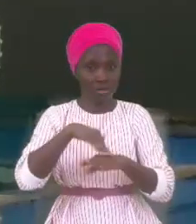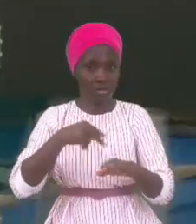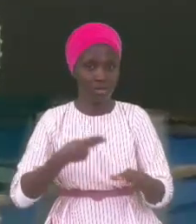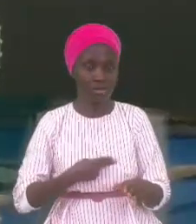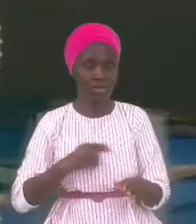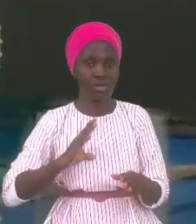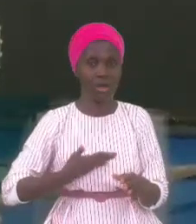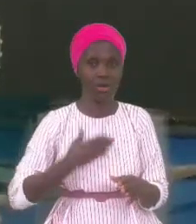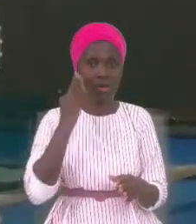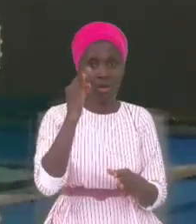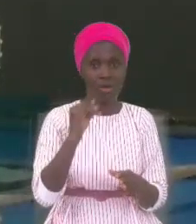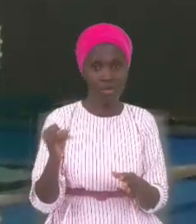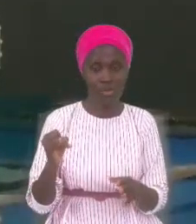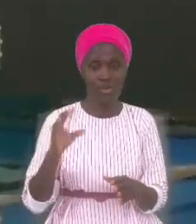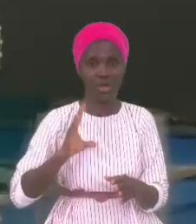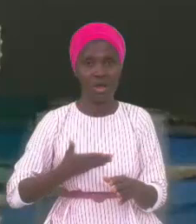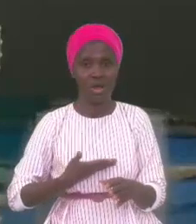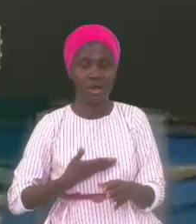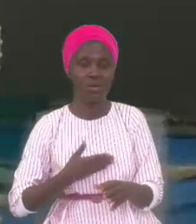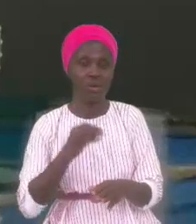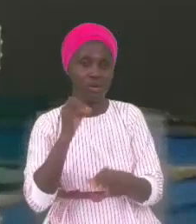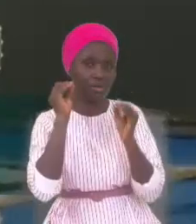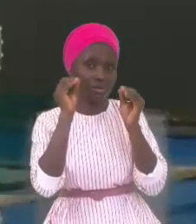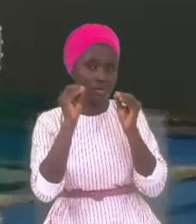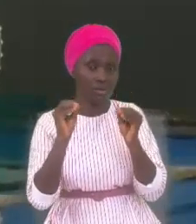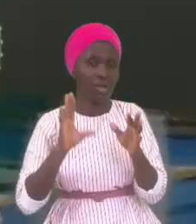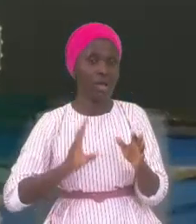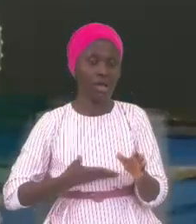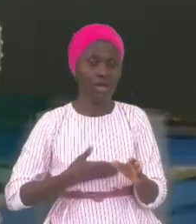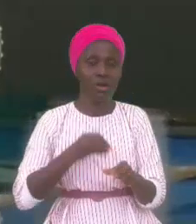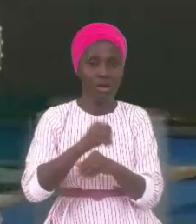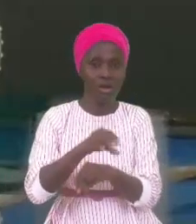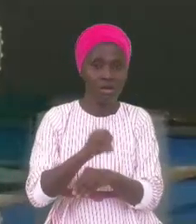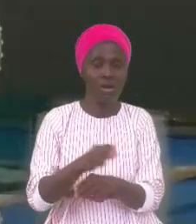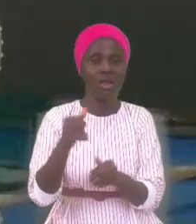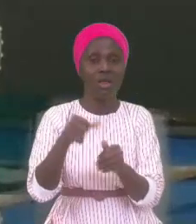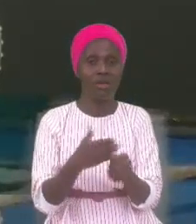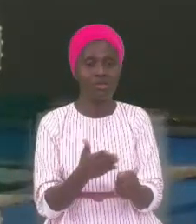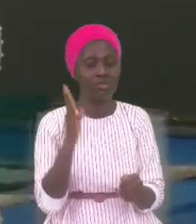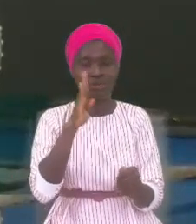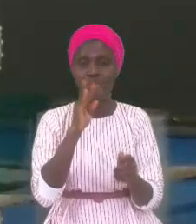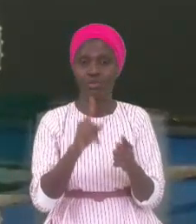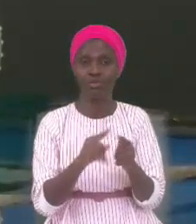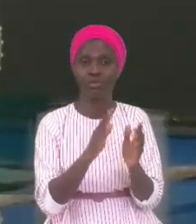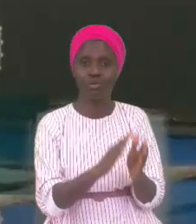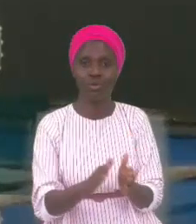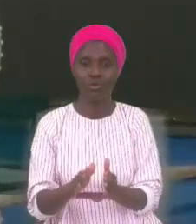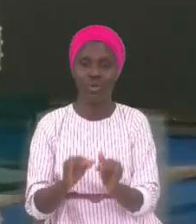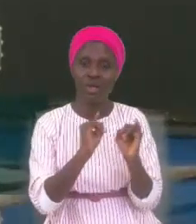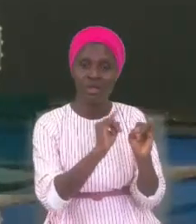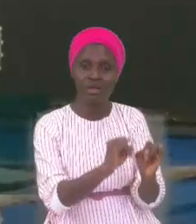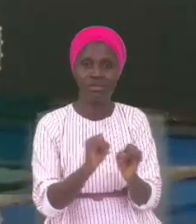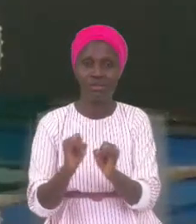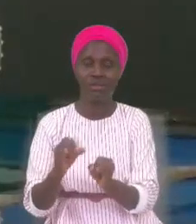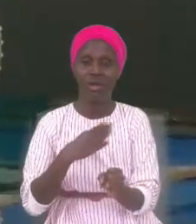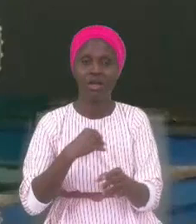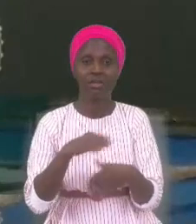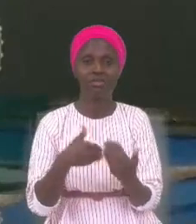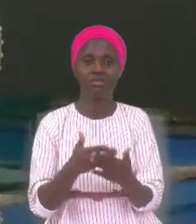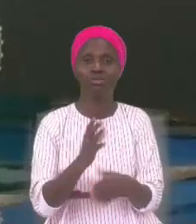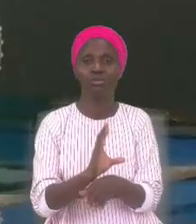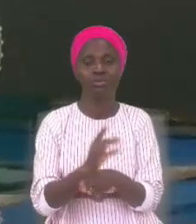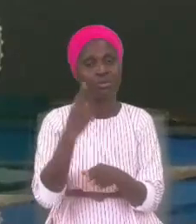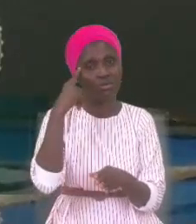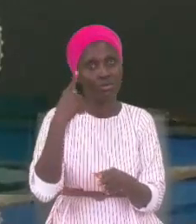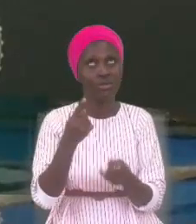our counseling, everything we do will be to prepare individuals and the whole church for the